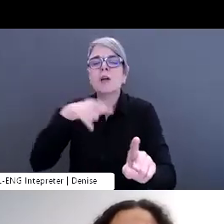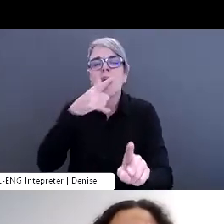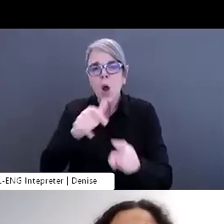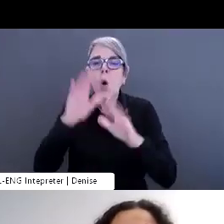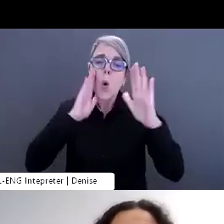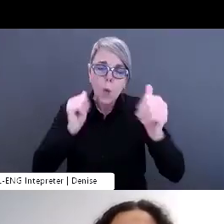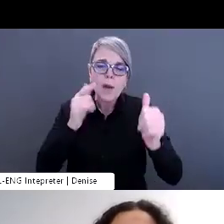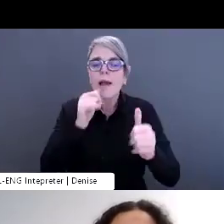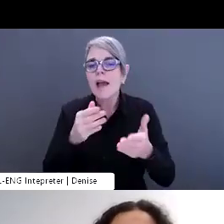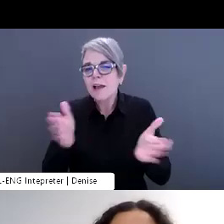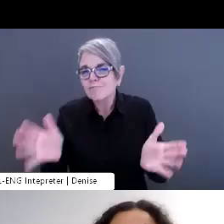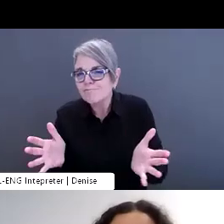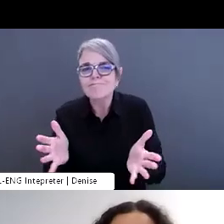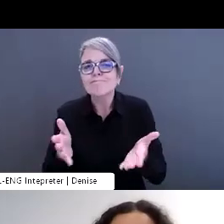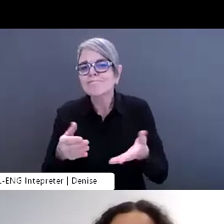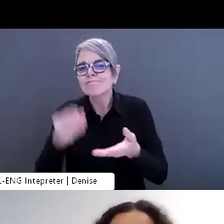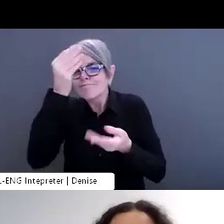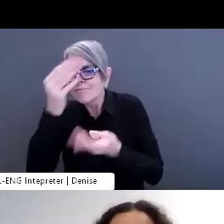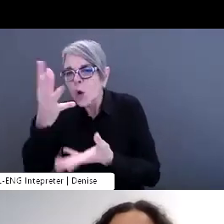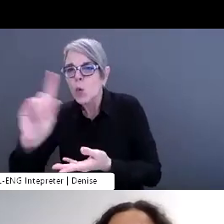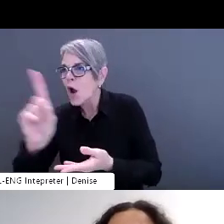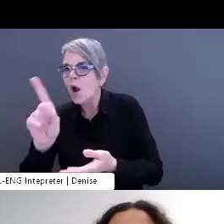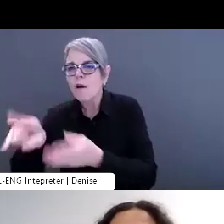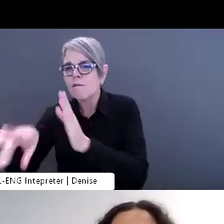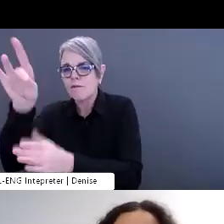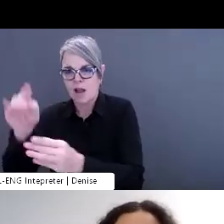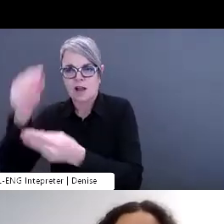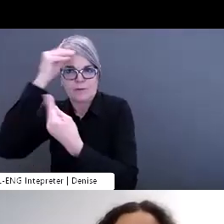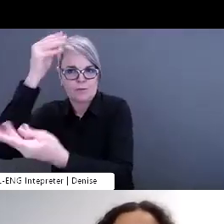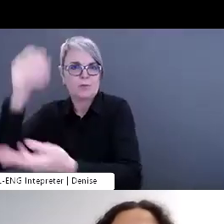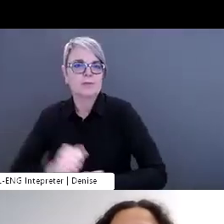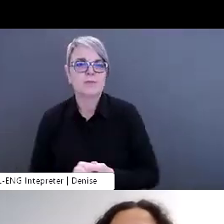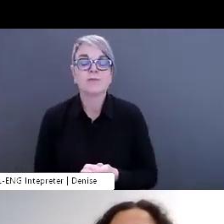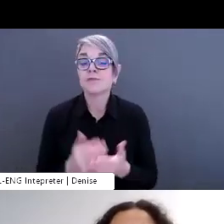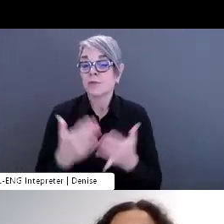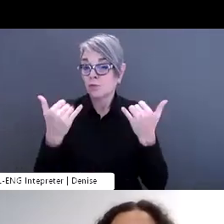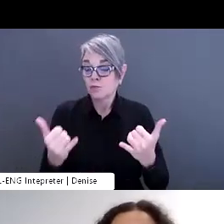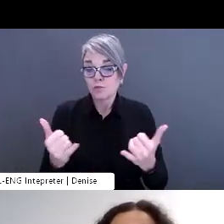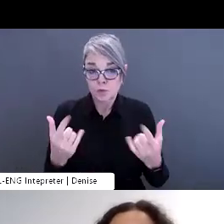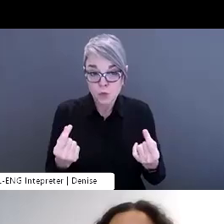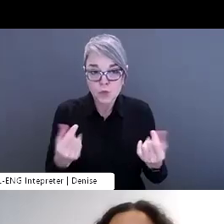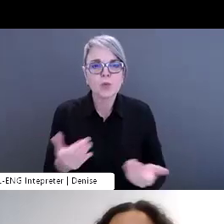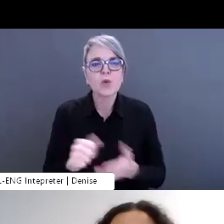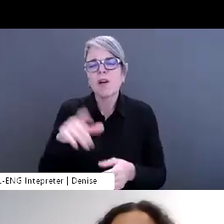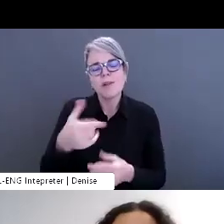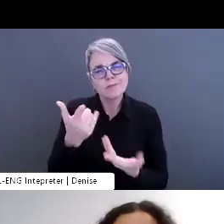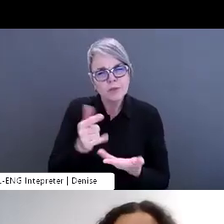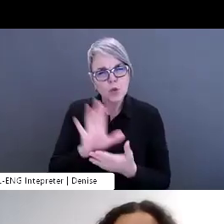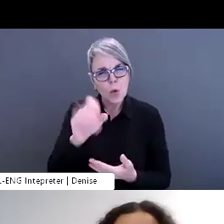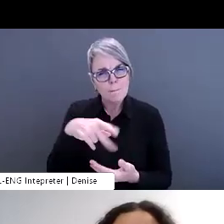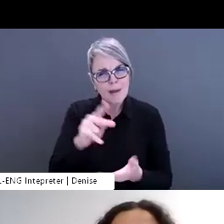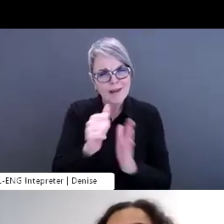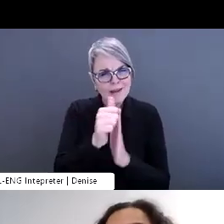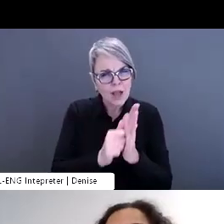So today we'll be specifically learning how to understand your bank account, knowing your rights related to bank accounts and cashing